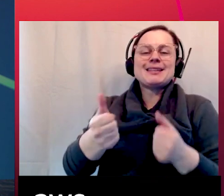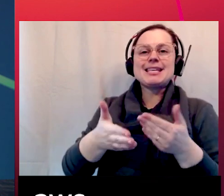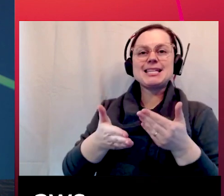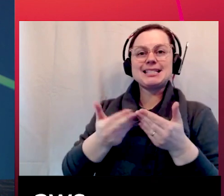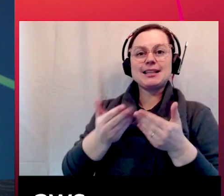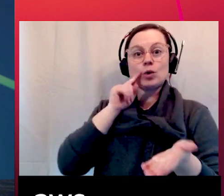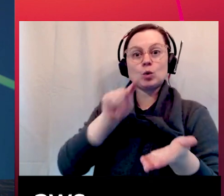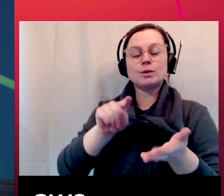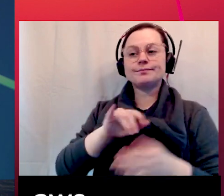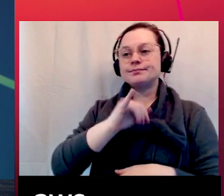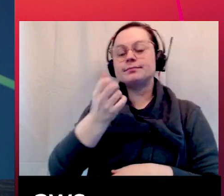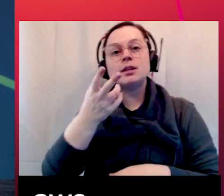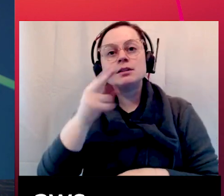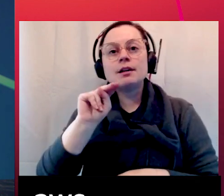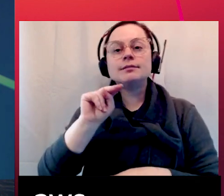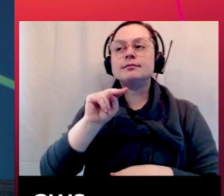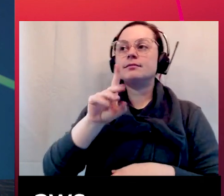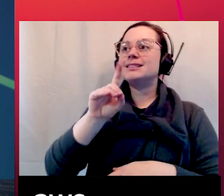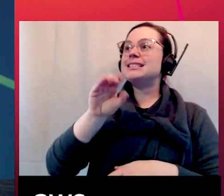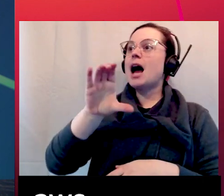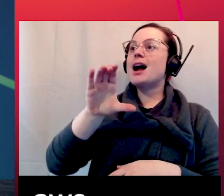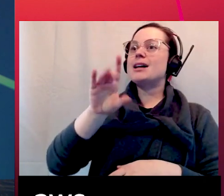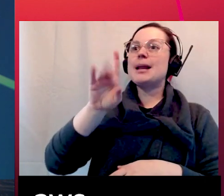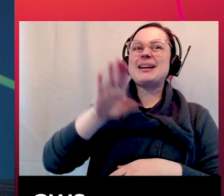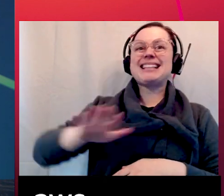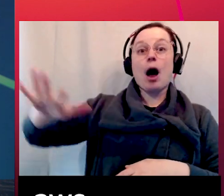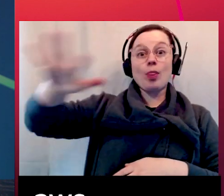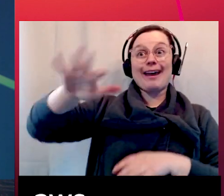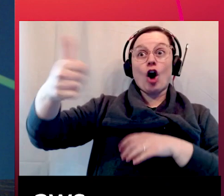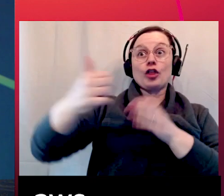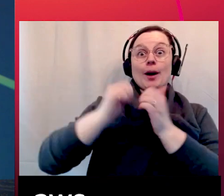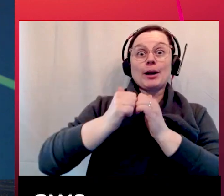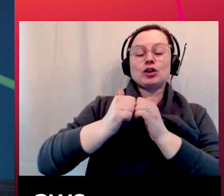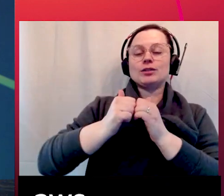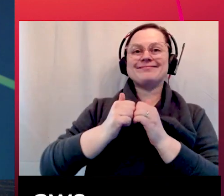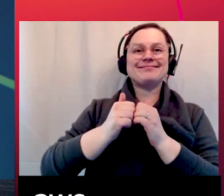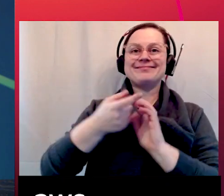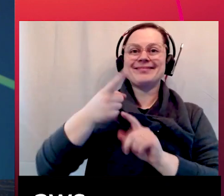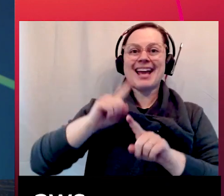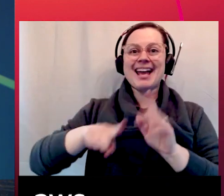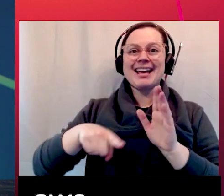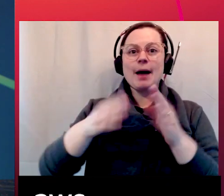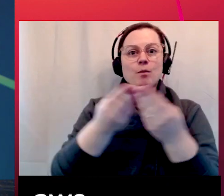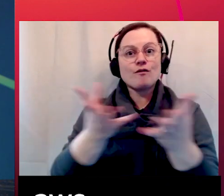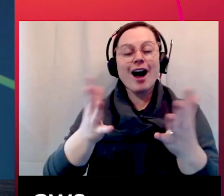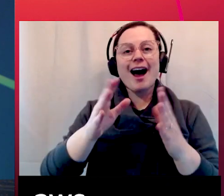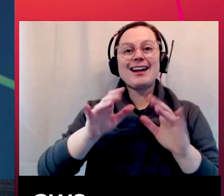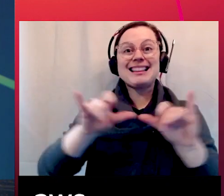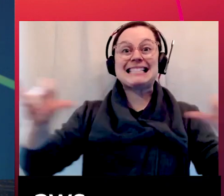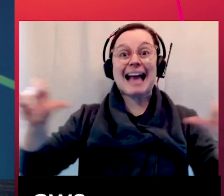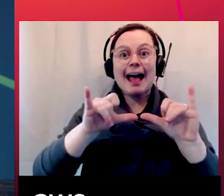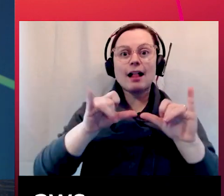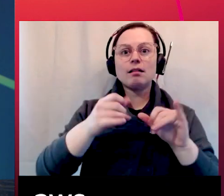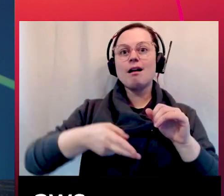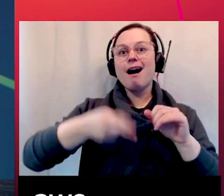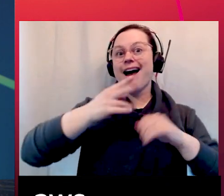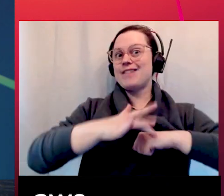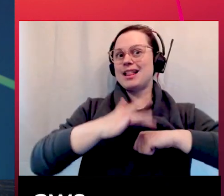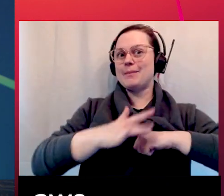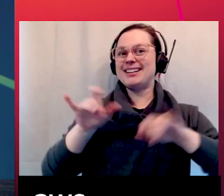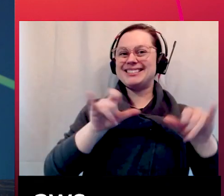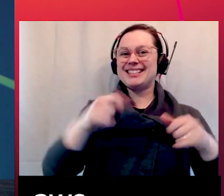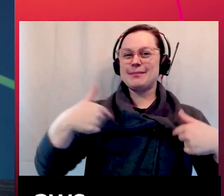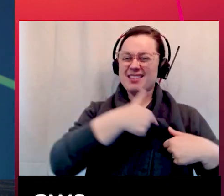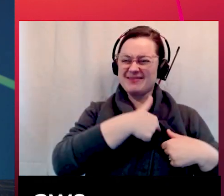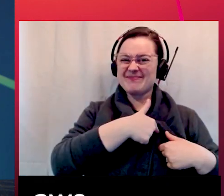or document databases out there, do not afford the scale that our customers desire or the high availability. And scale